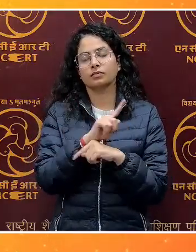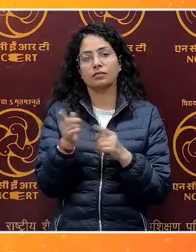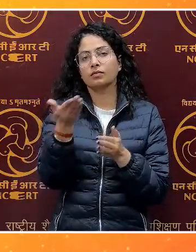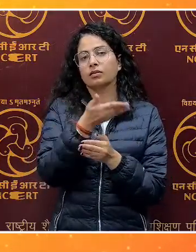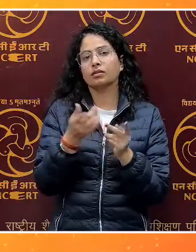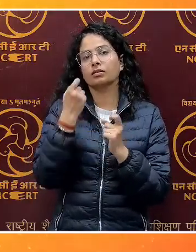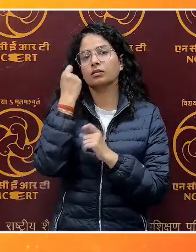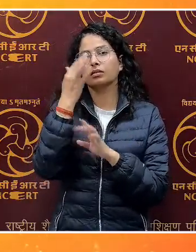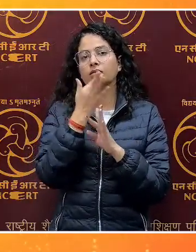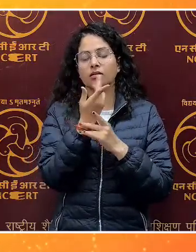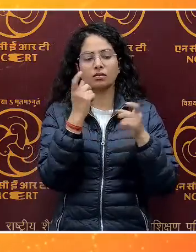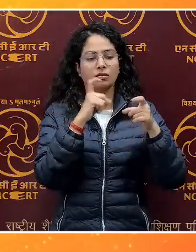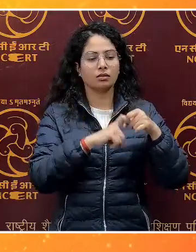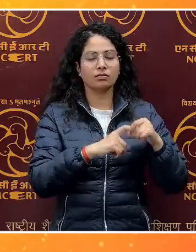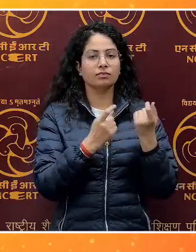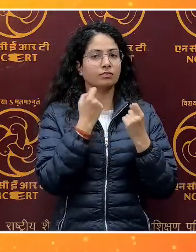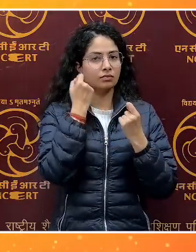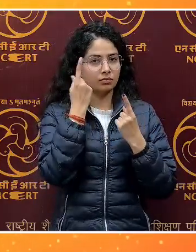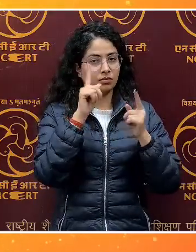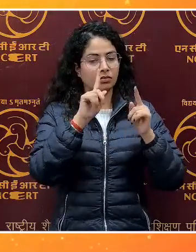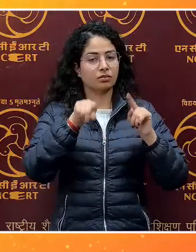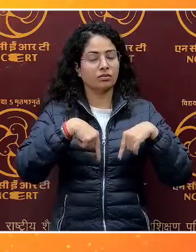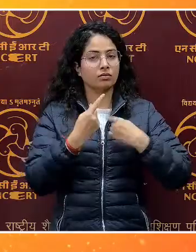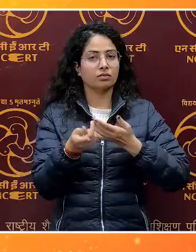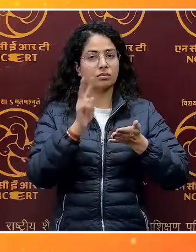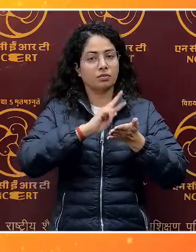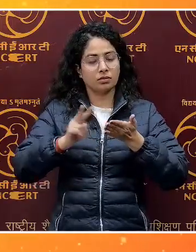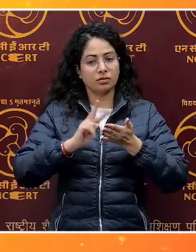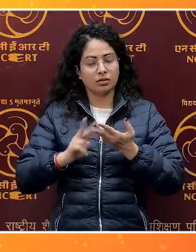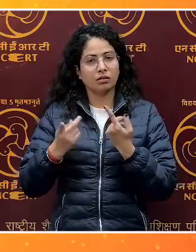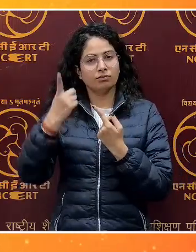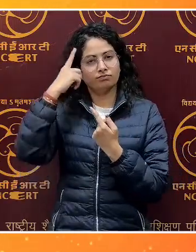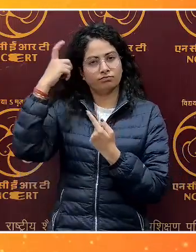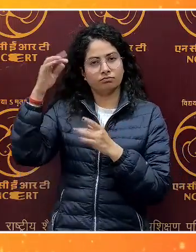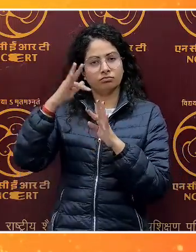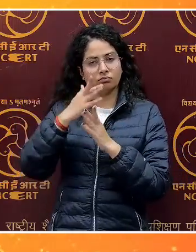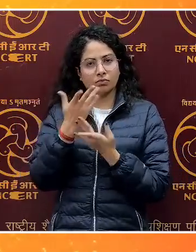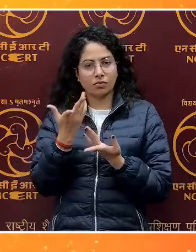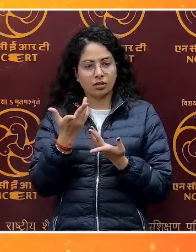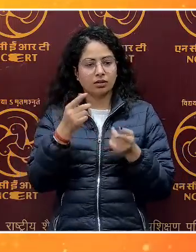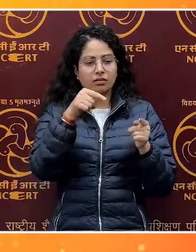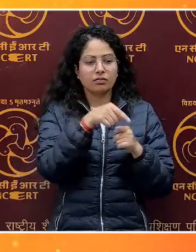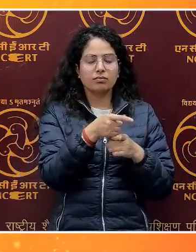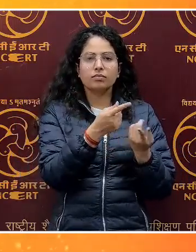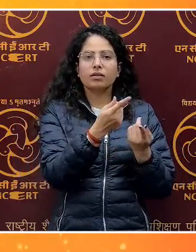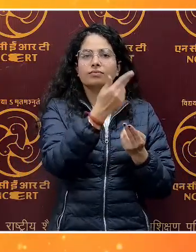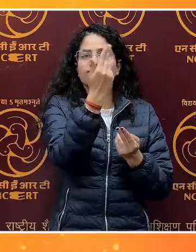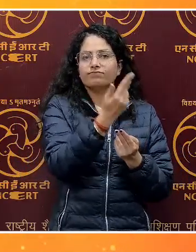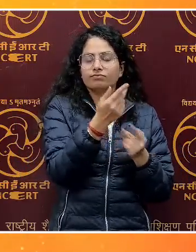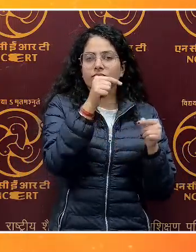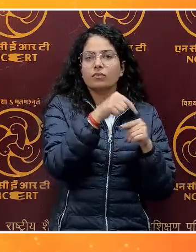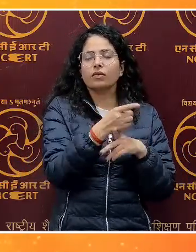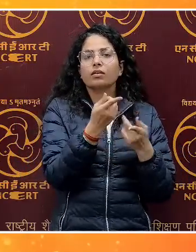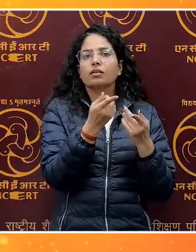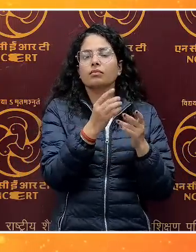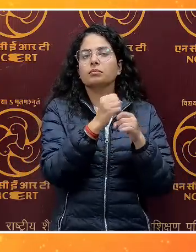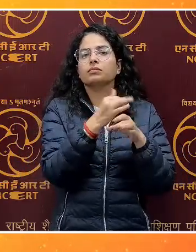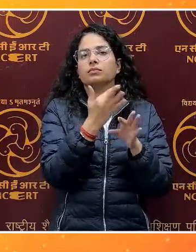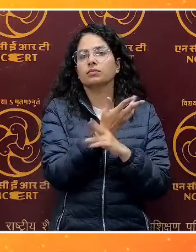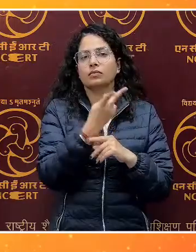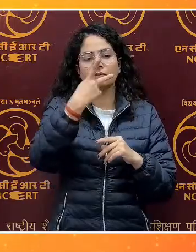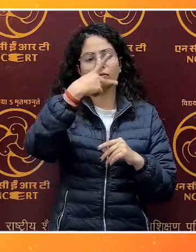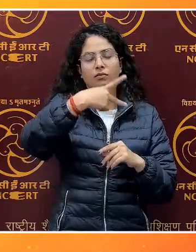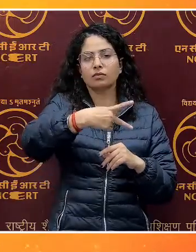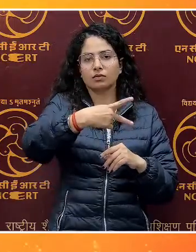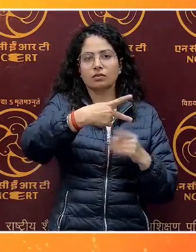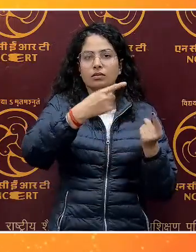the question, read it, and then visualize what is the object formed here. Okay. So, here we have two objects, we